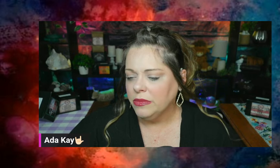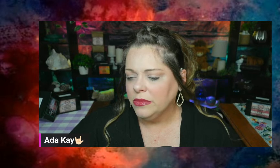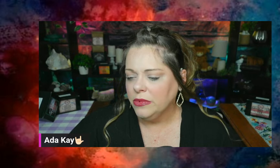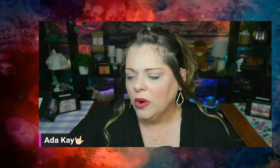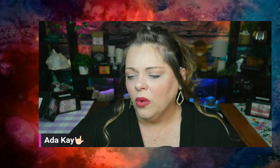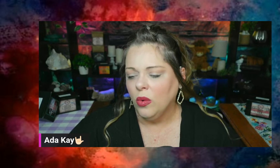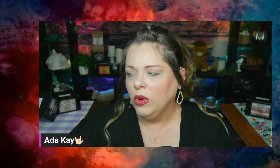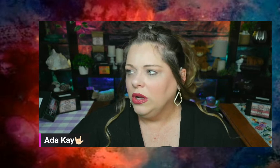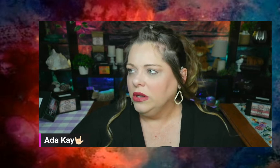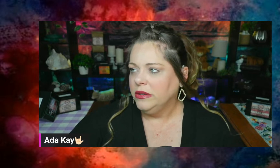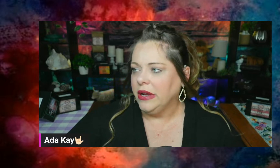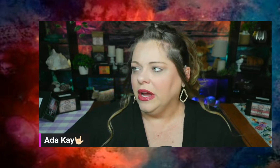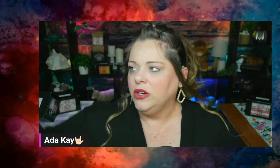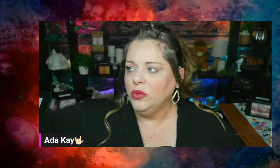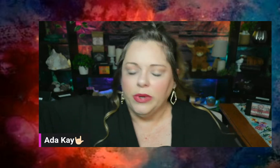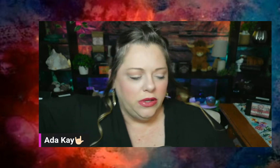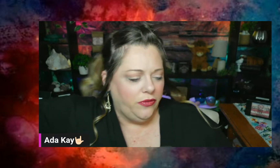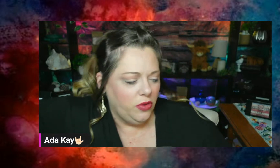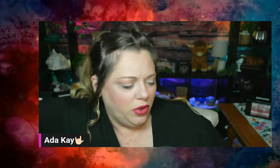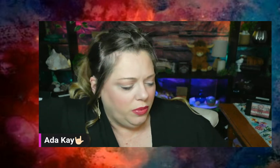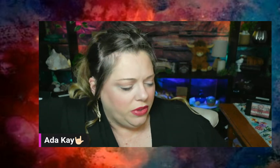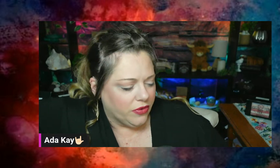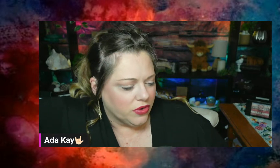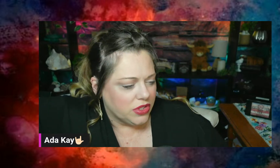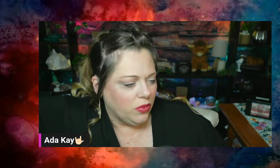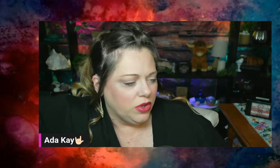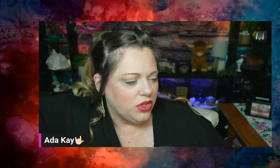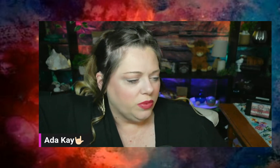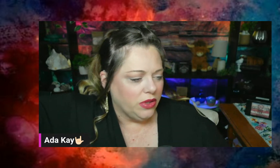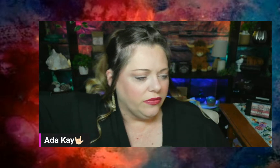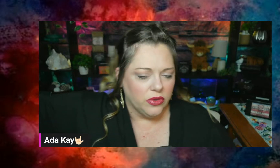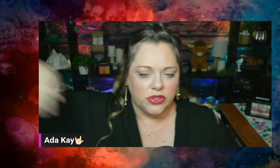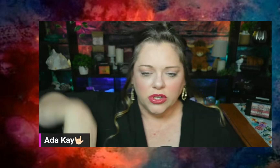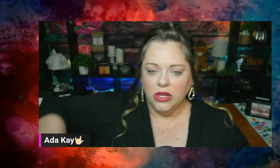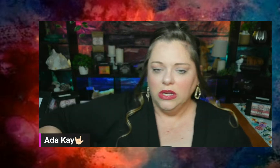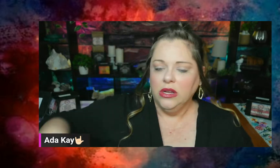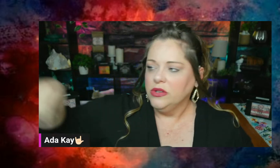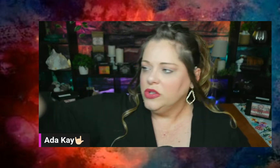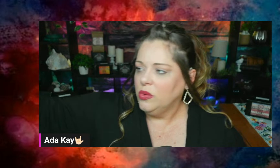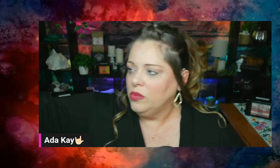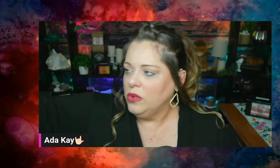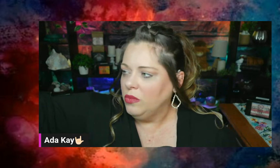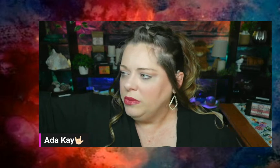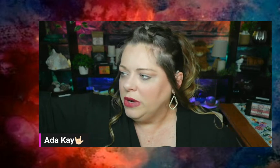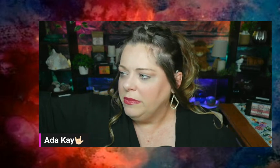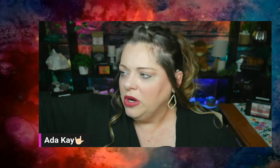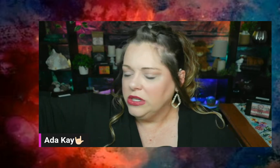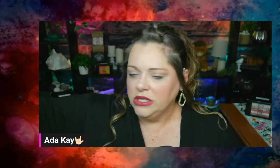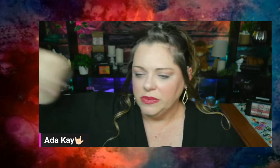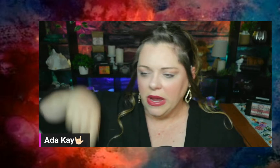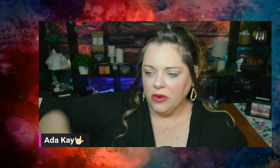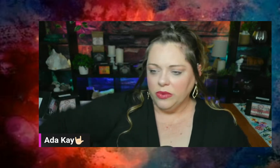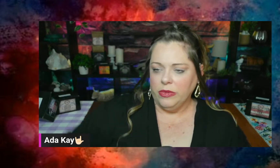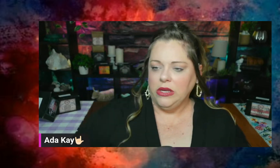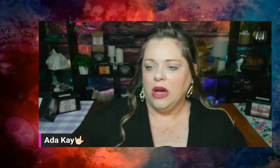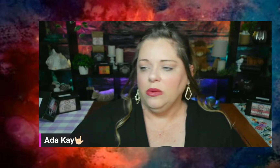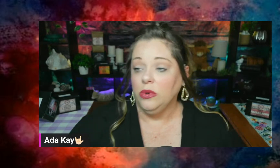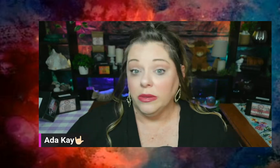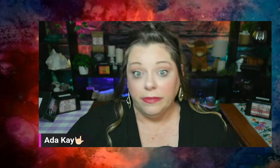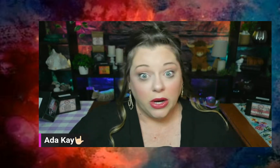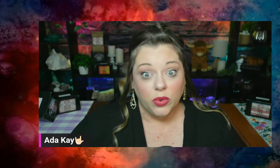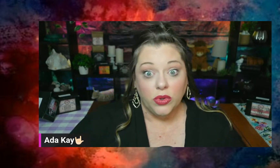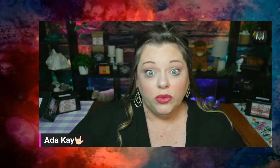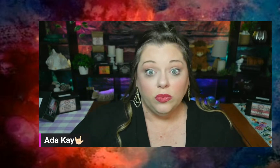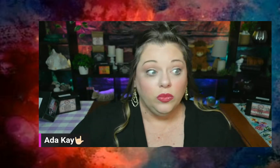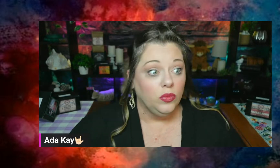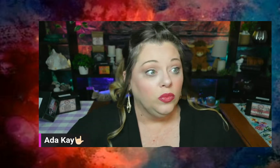to. Oh, yeah, I know. But if you want to be the first, I want you to be the first. So when my mod gets back with me, I will